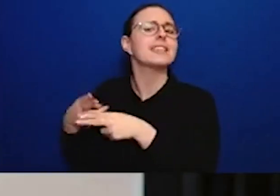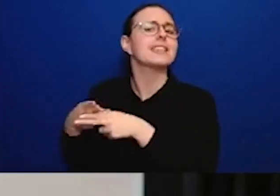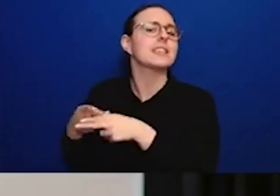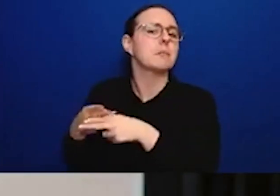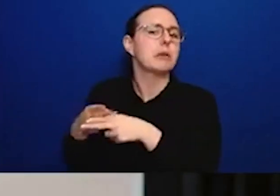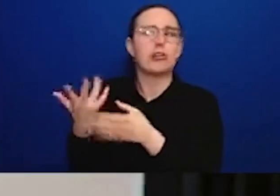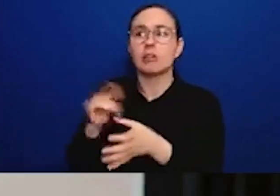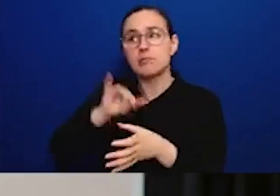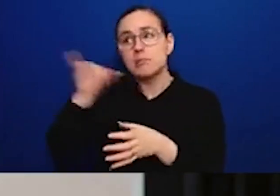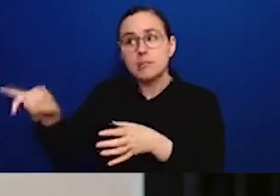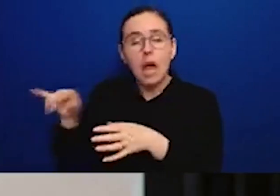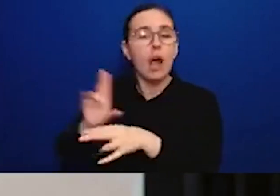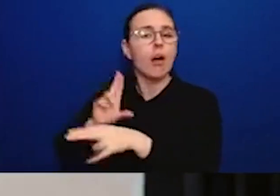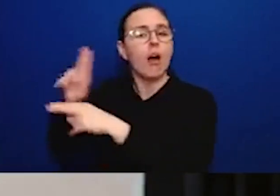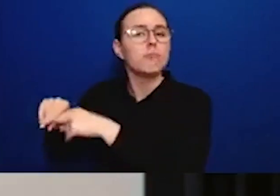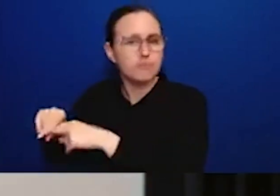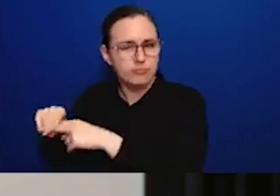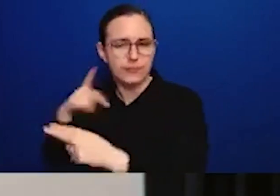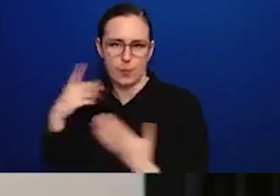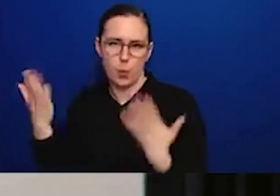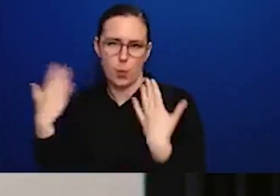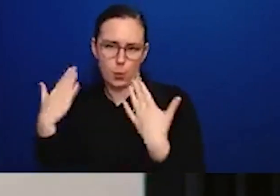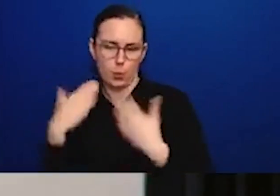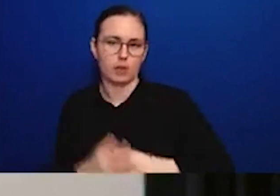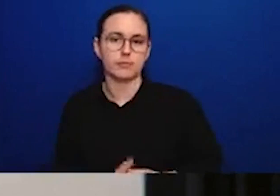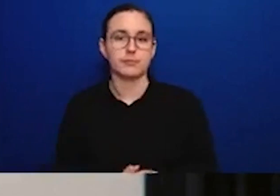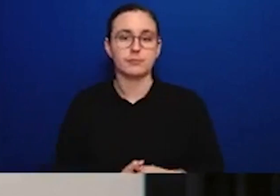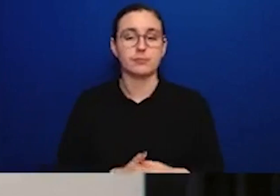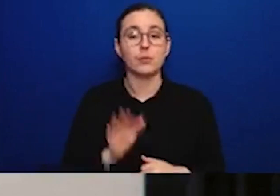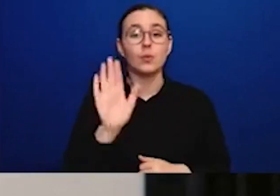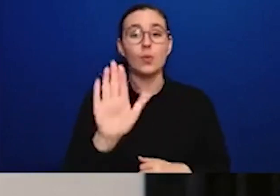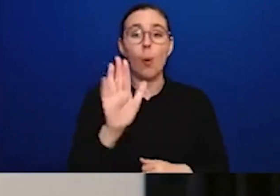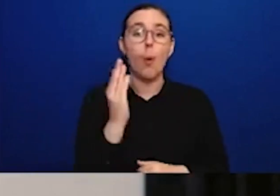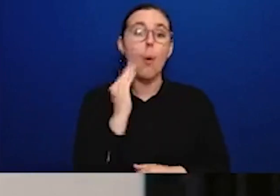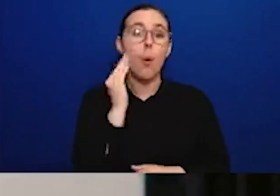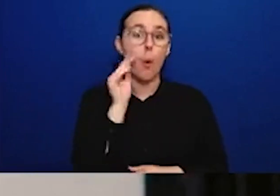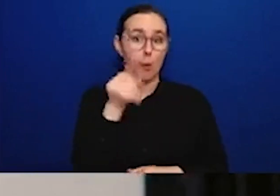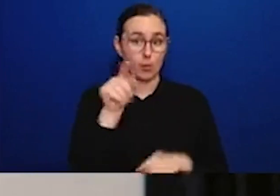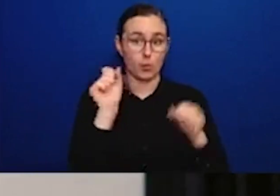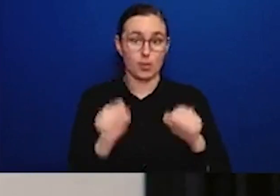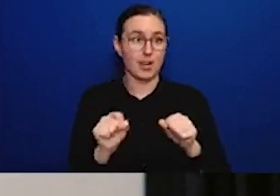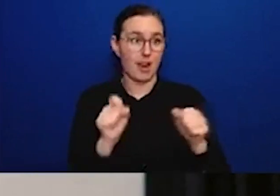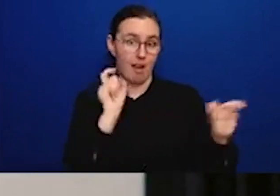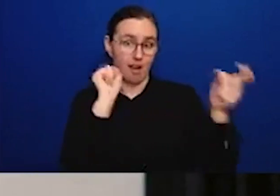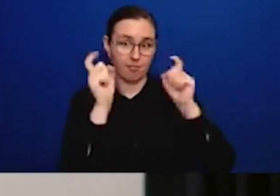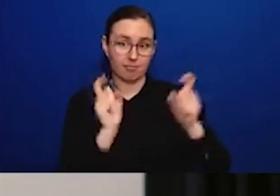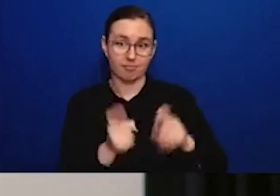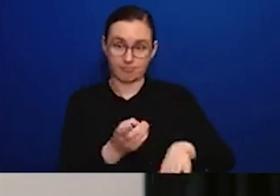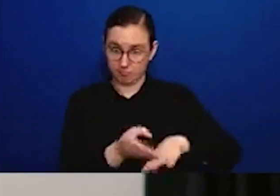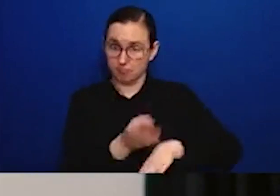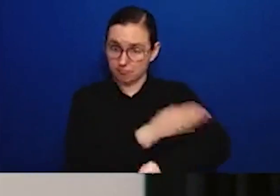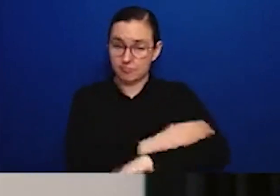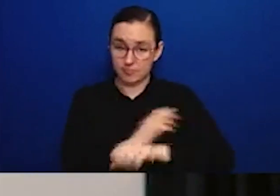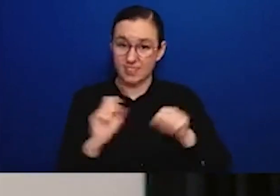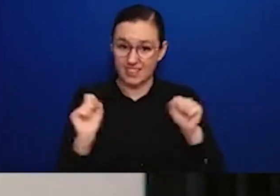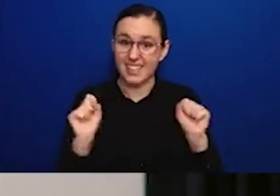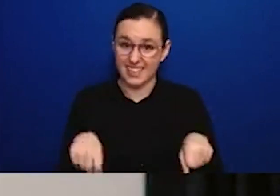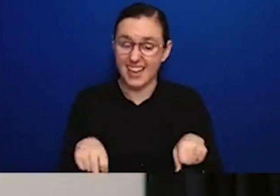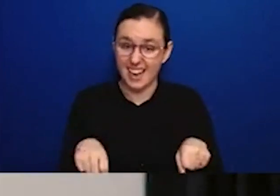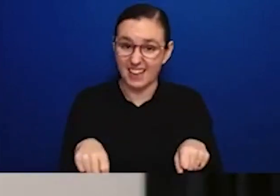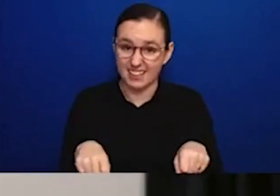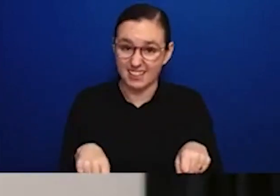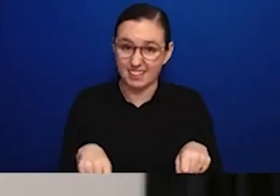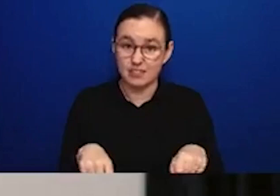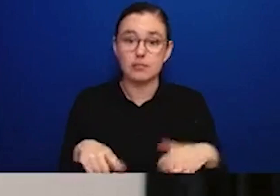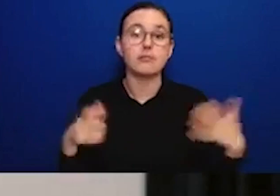that you can make to your home that can make a significant difference. For example, digital thermometers to accurately